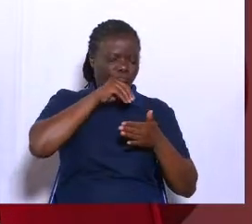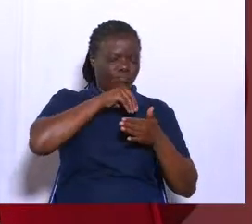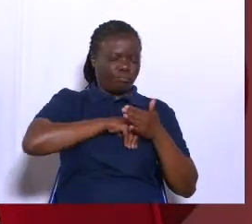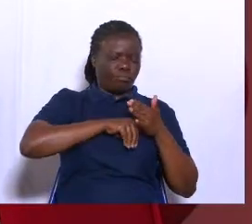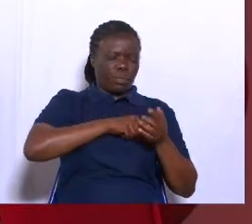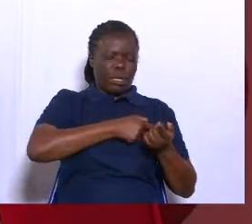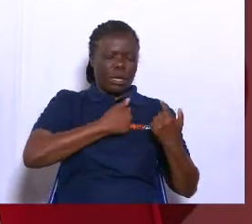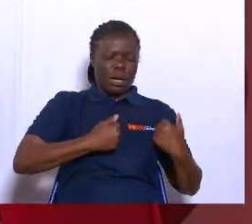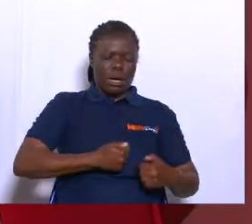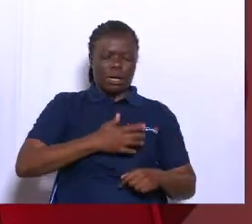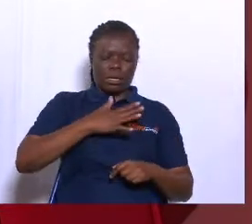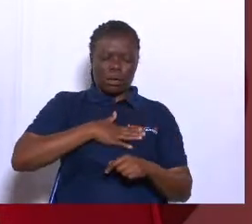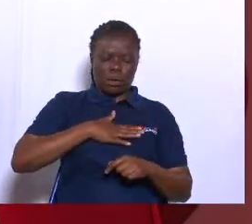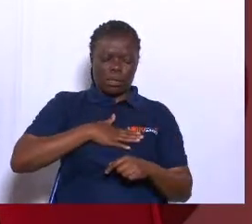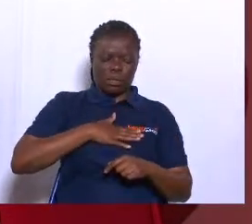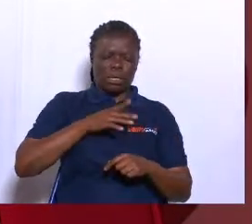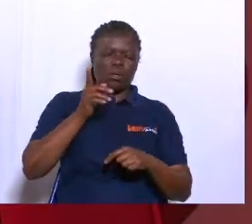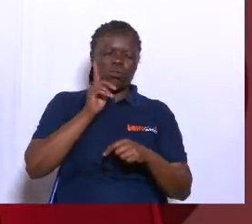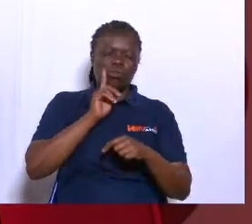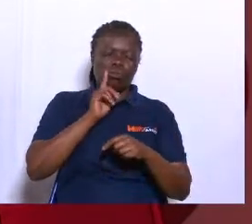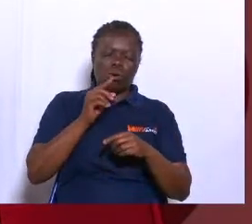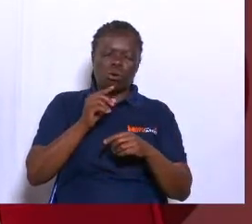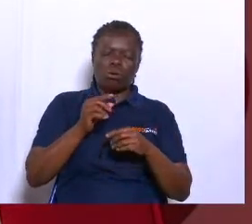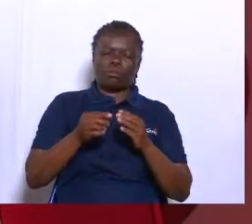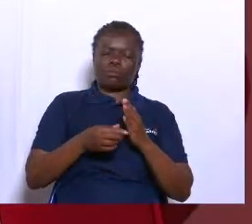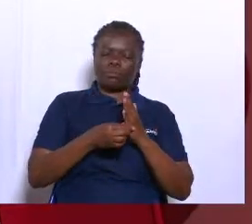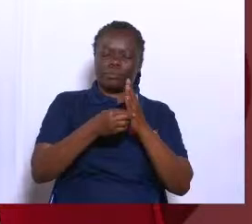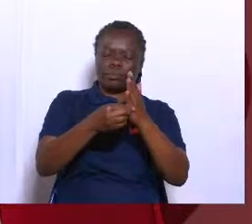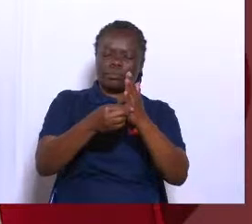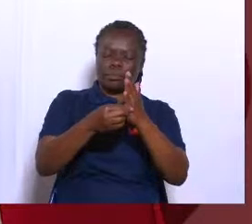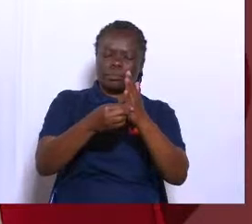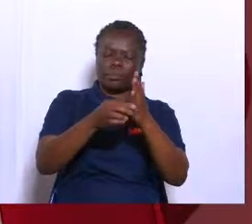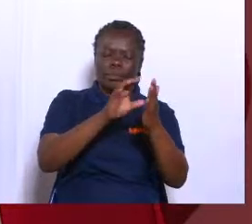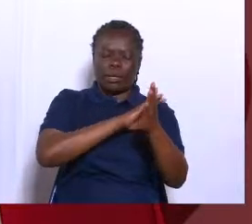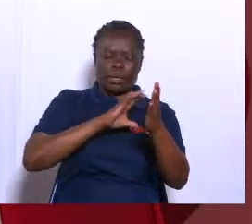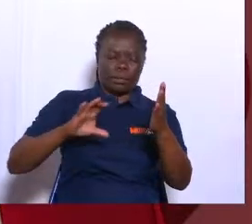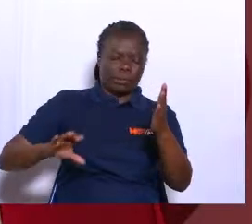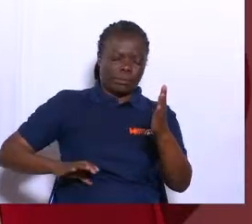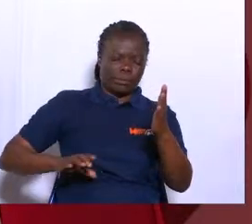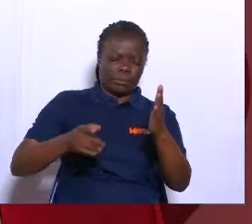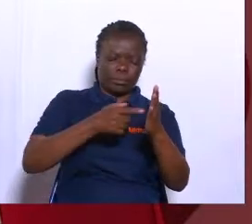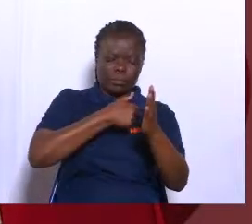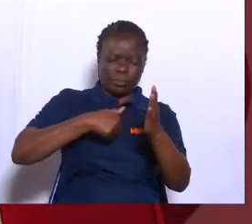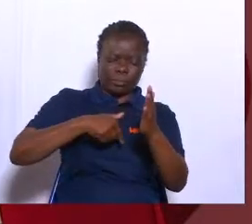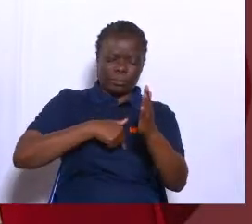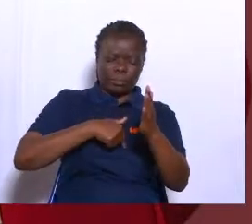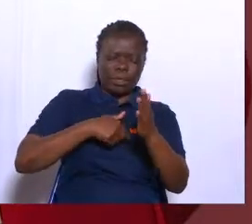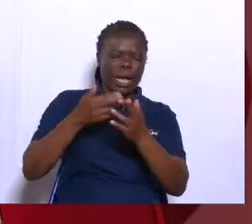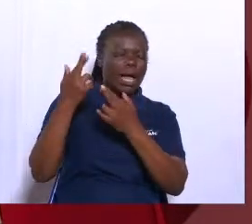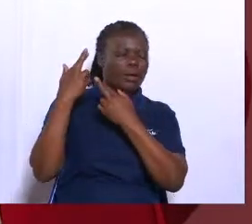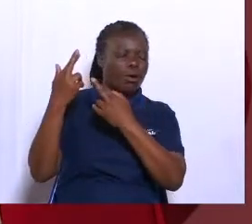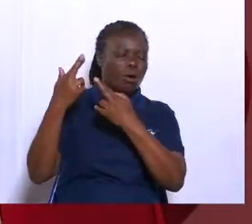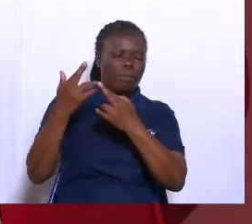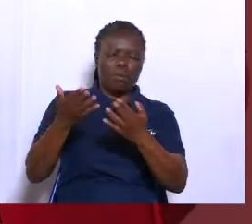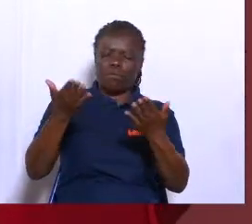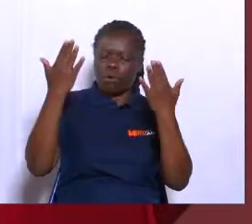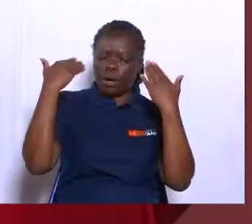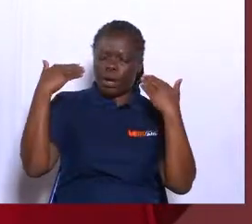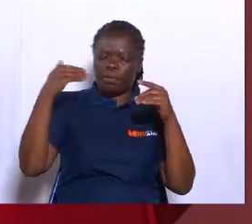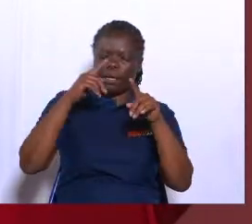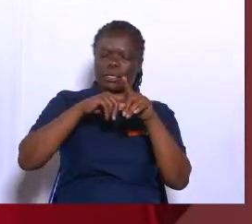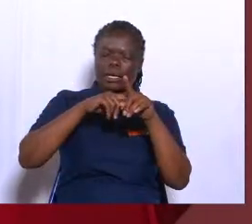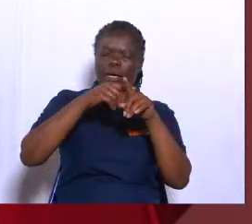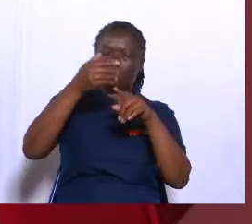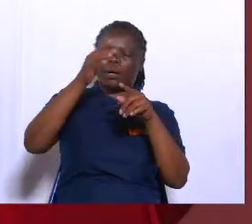tomorrow with Christ guiding us in the future. And hope forever with the eternal life that Christ gives us.